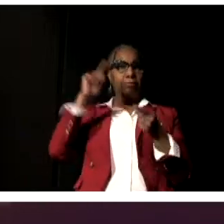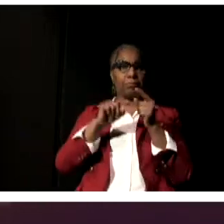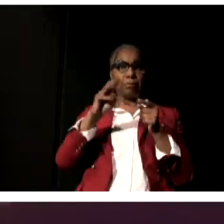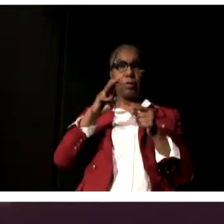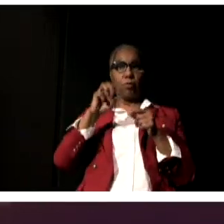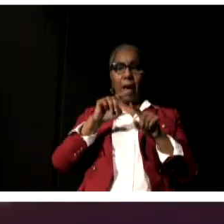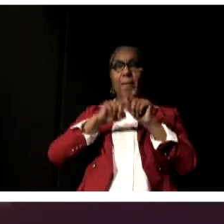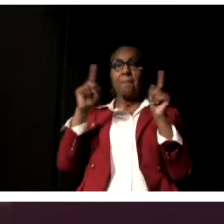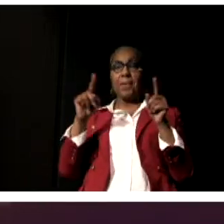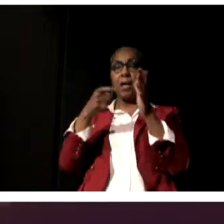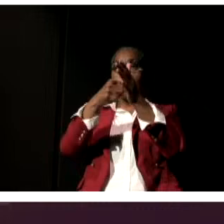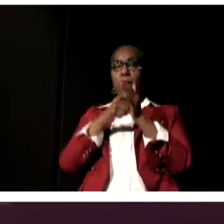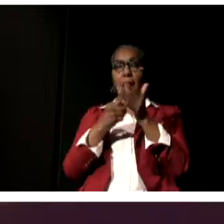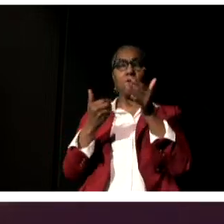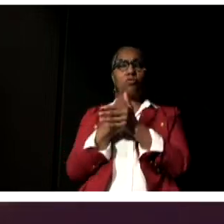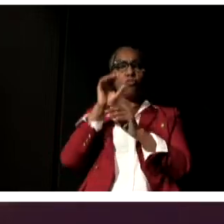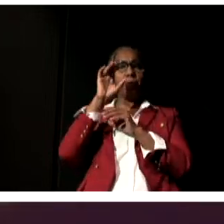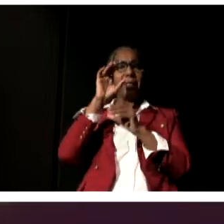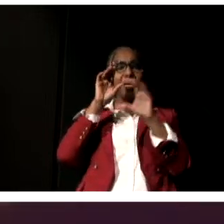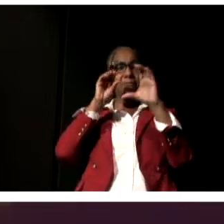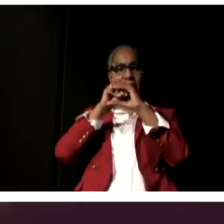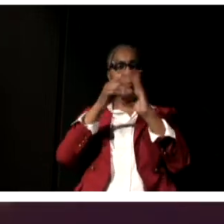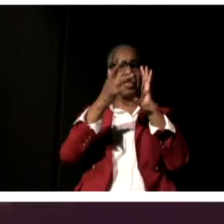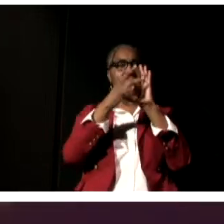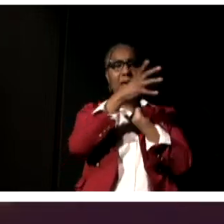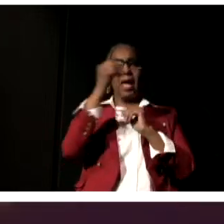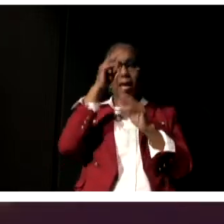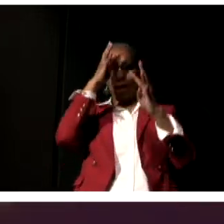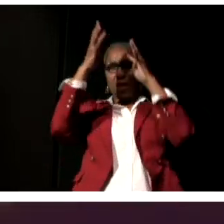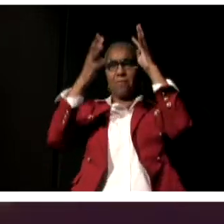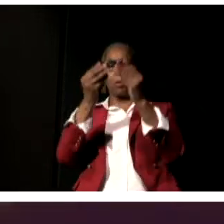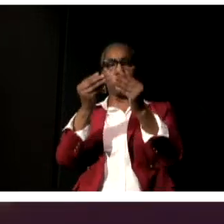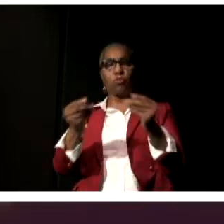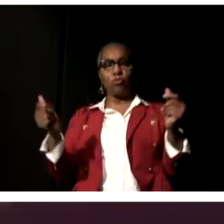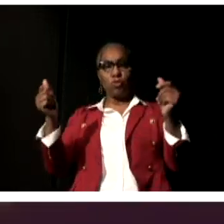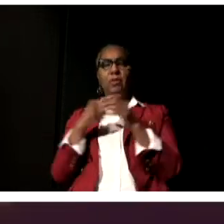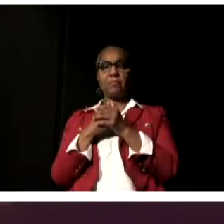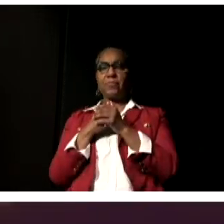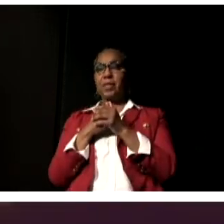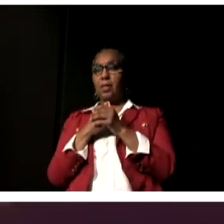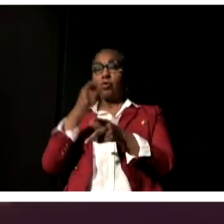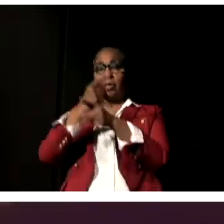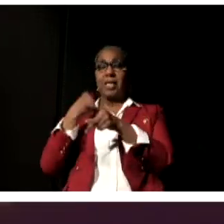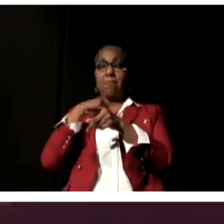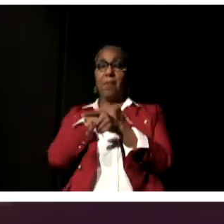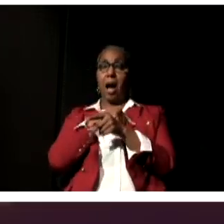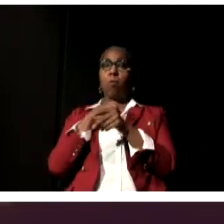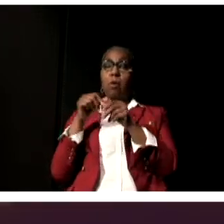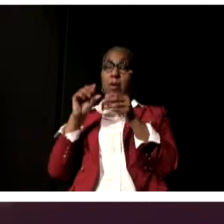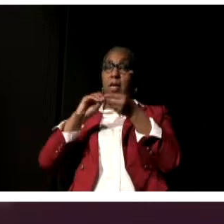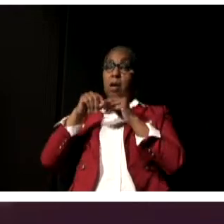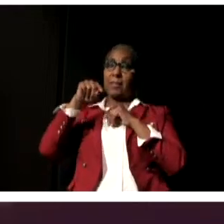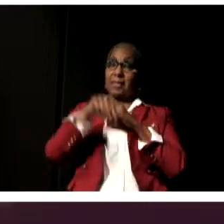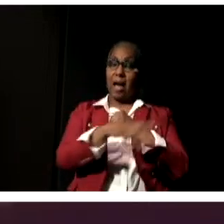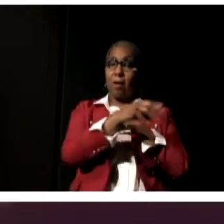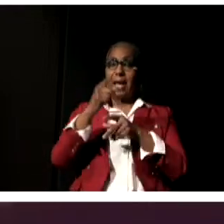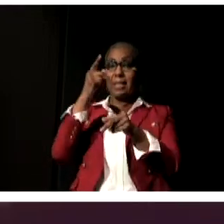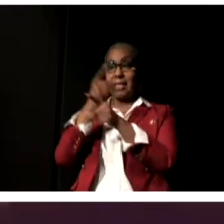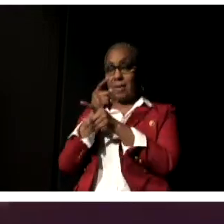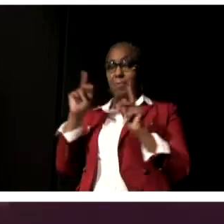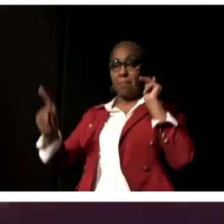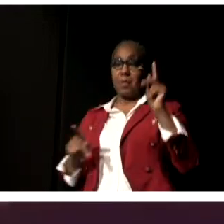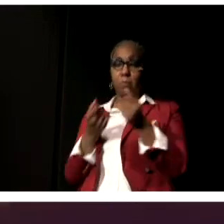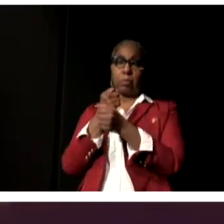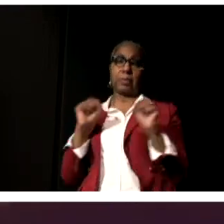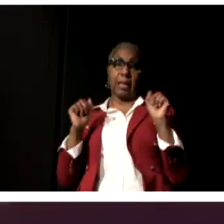take new investments in technology and innovative solutions to keep our numbers down and keeping residents